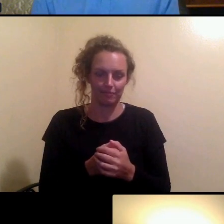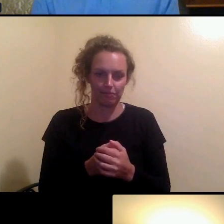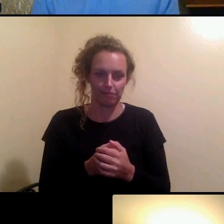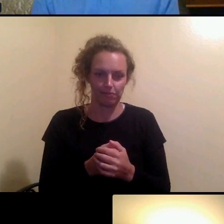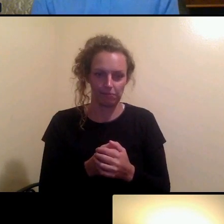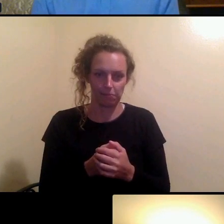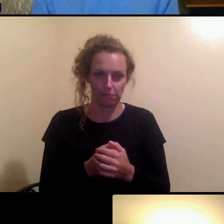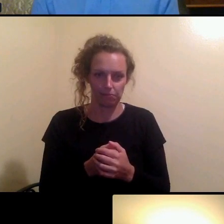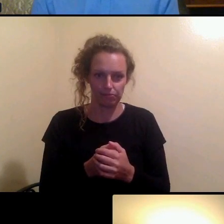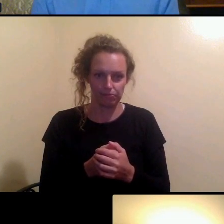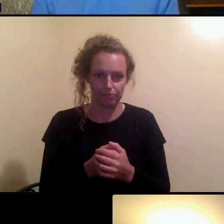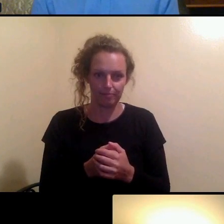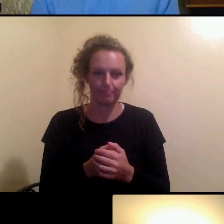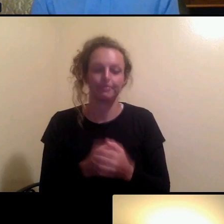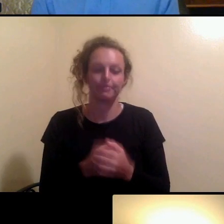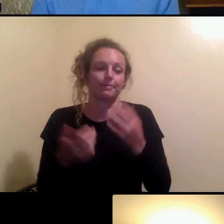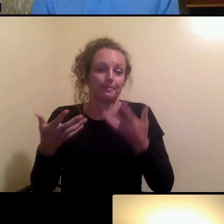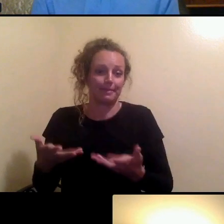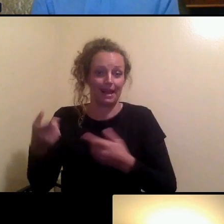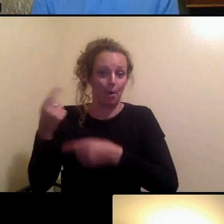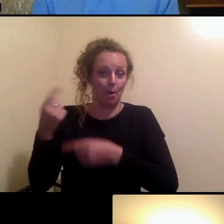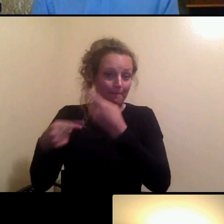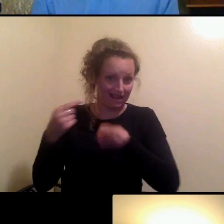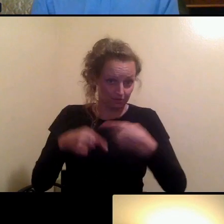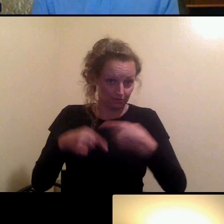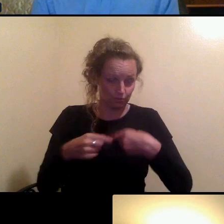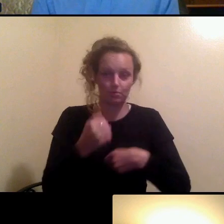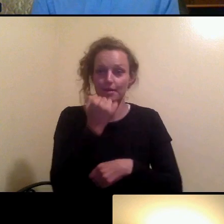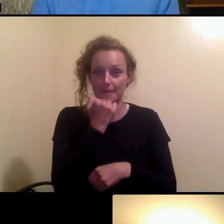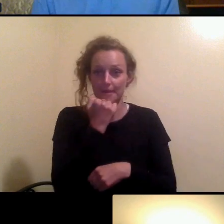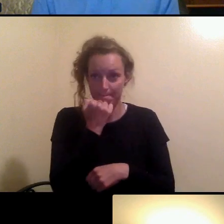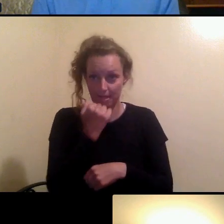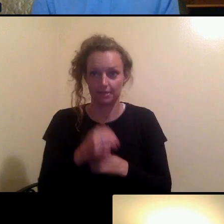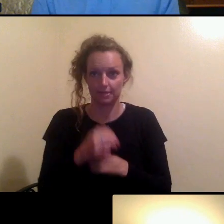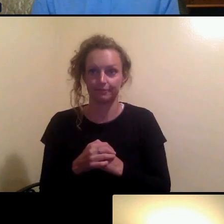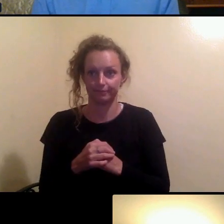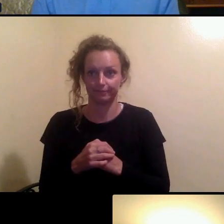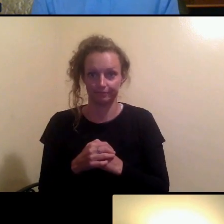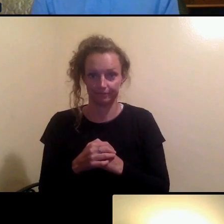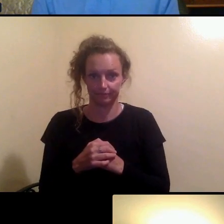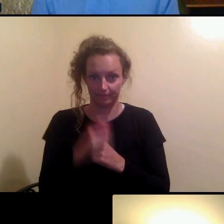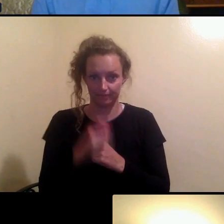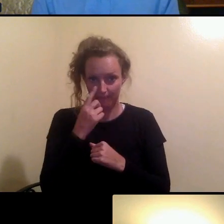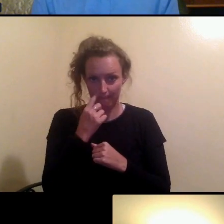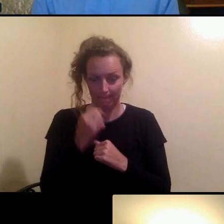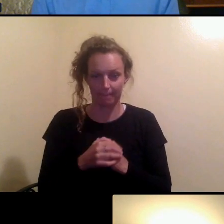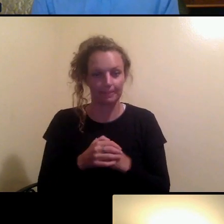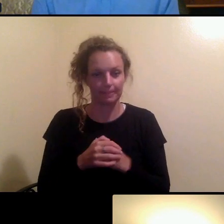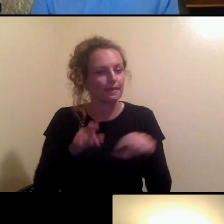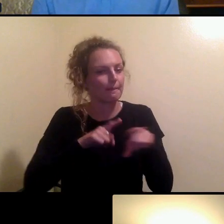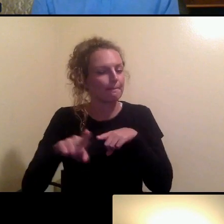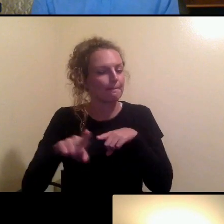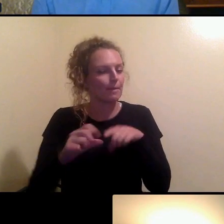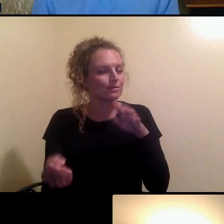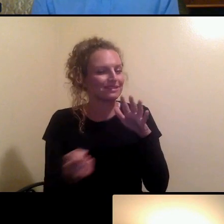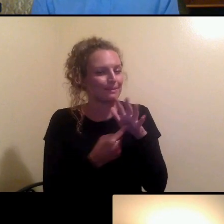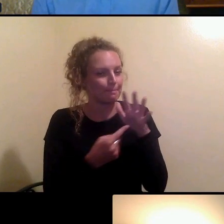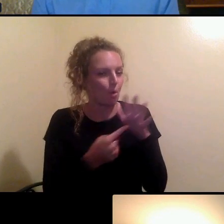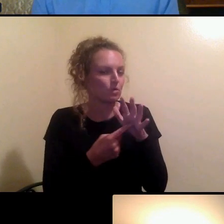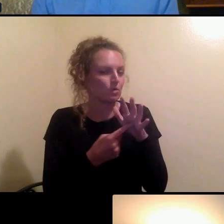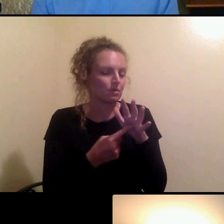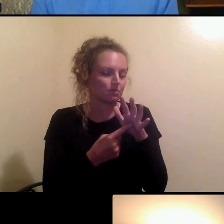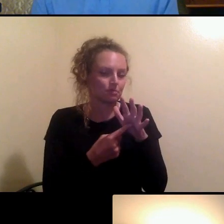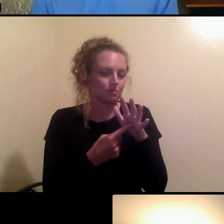to some of the numbers, because I know we're a technology, this is a group about technology. The most important thing I think that's come out of our studies every year